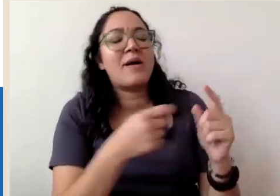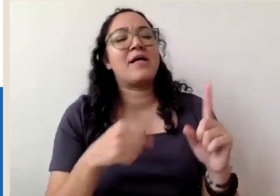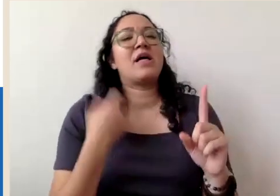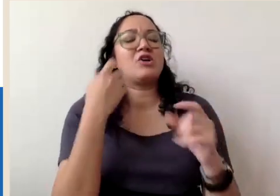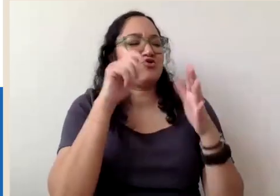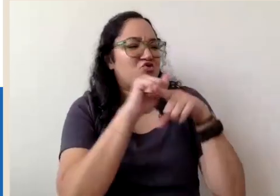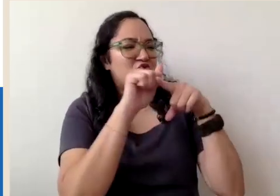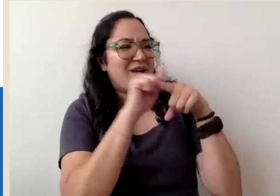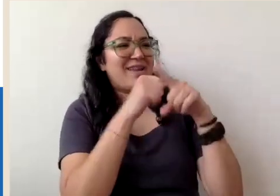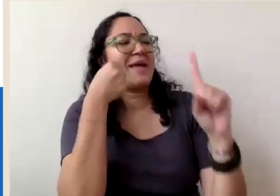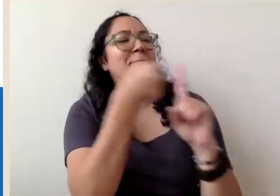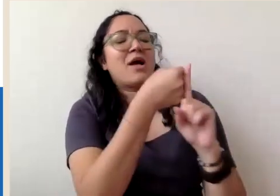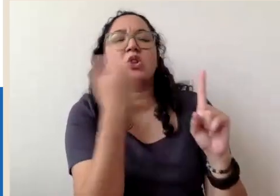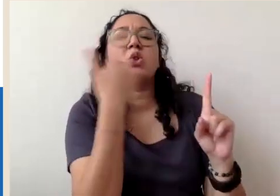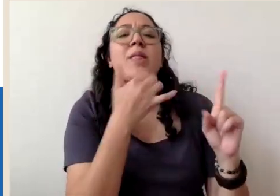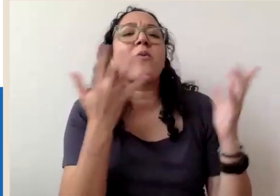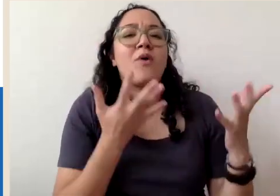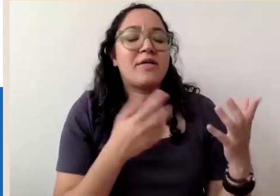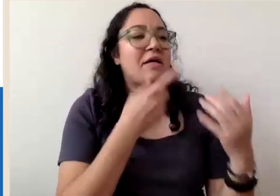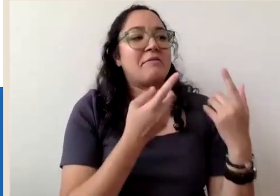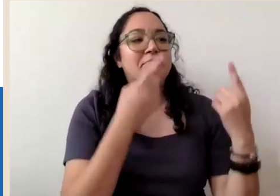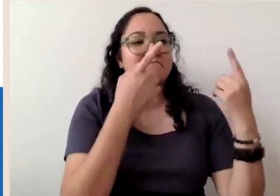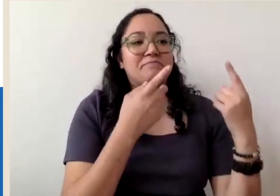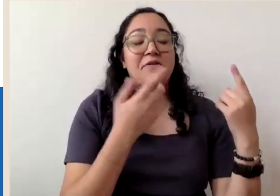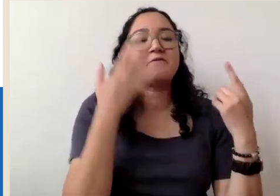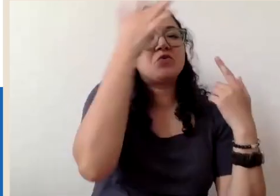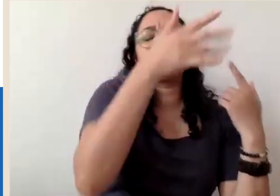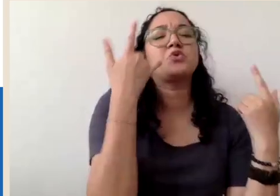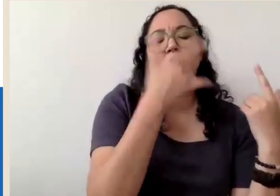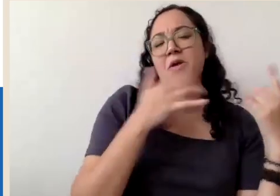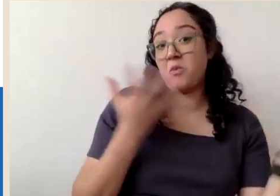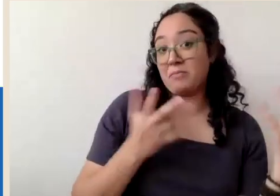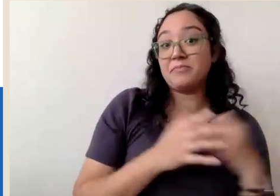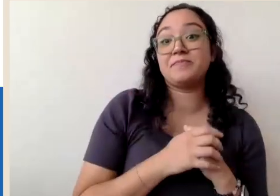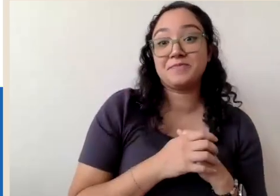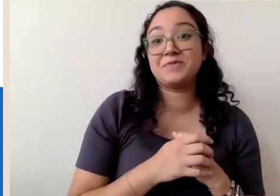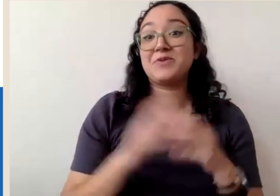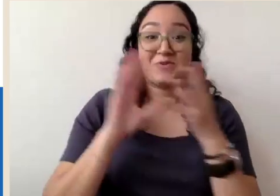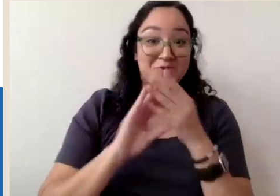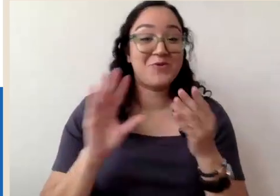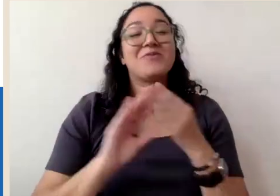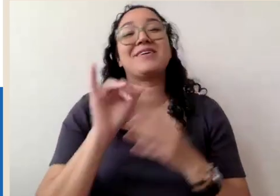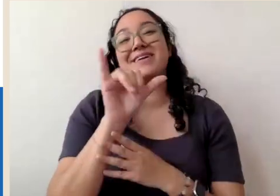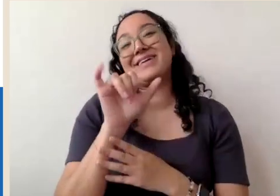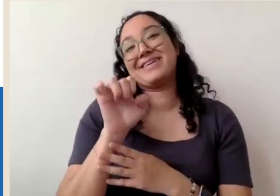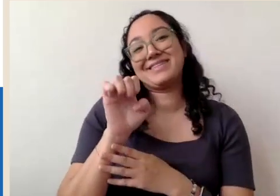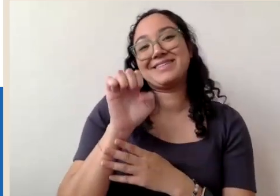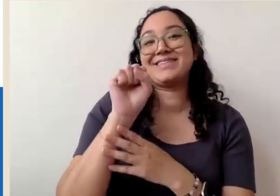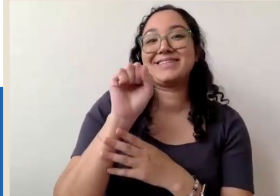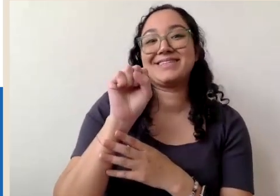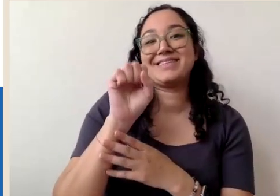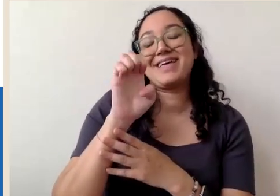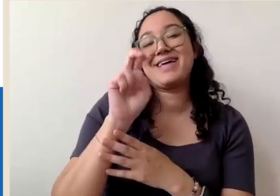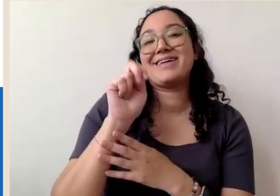been on their outcomes and what they're doing in the future. And so those stories I was telling you about Yesenia, about Ashley, about students